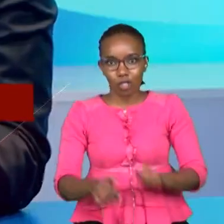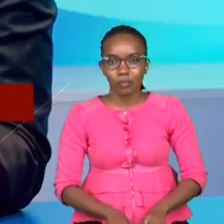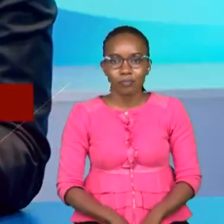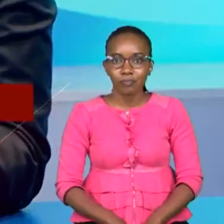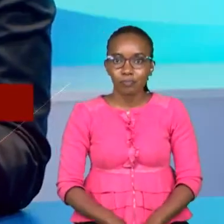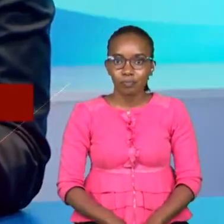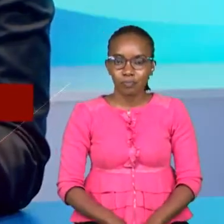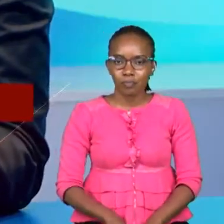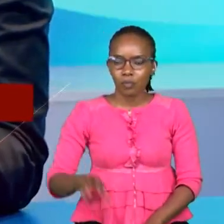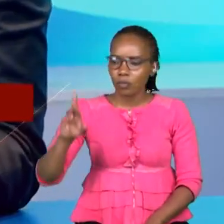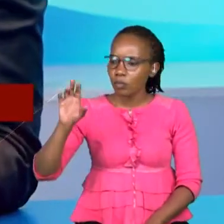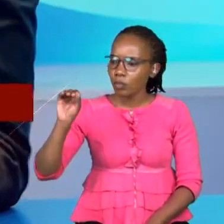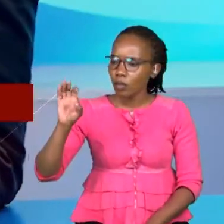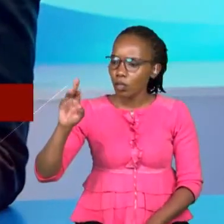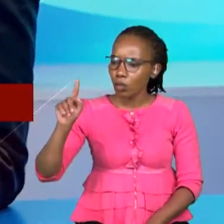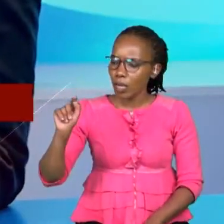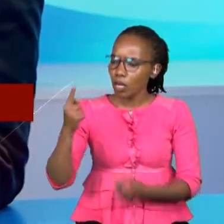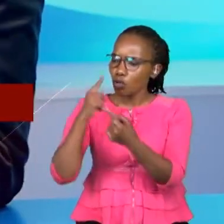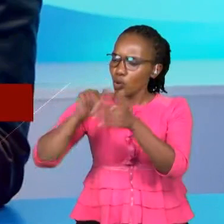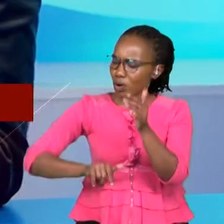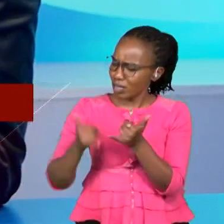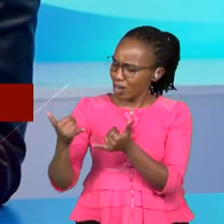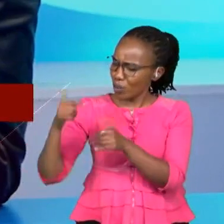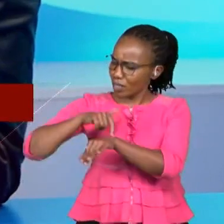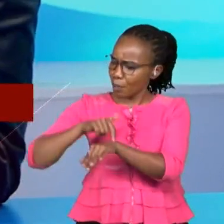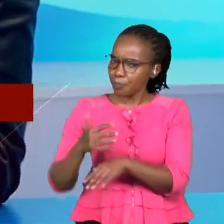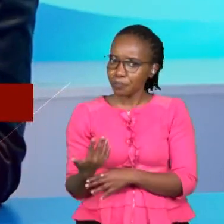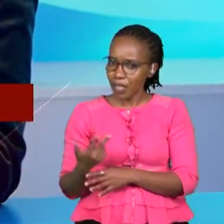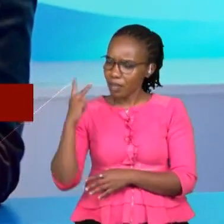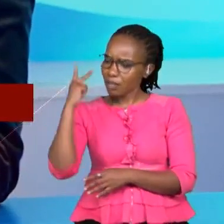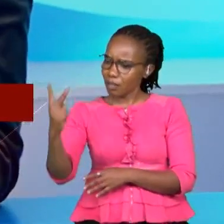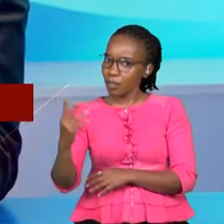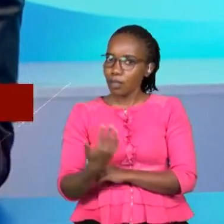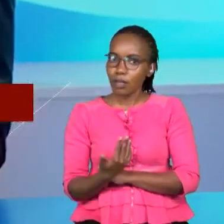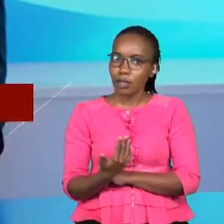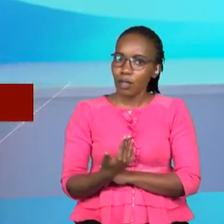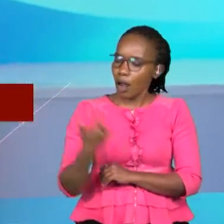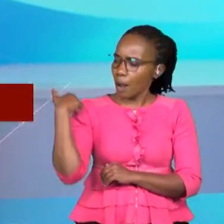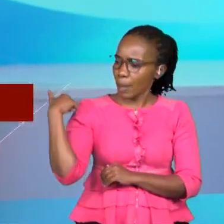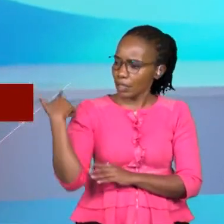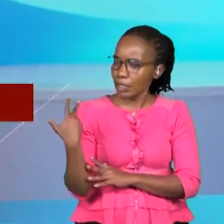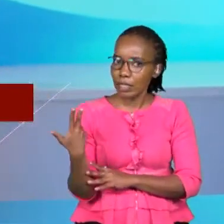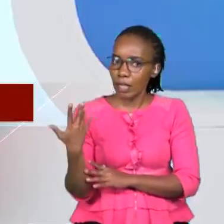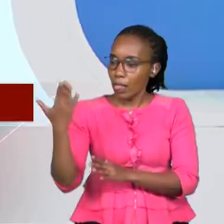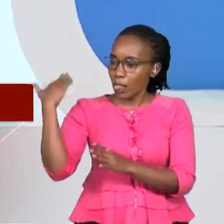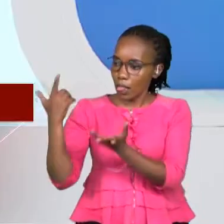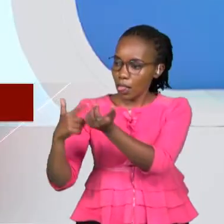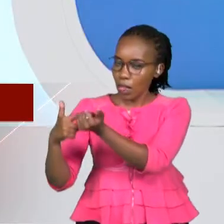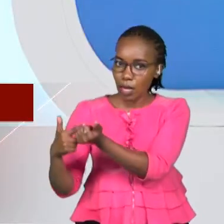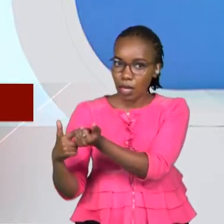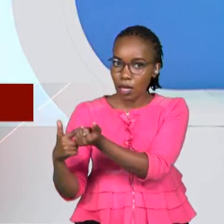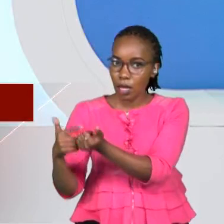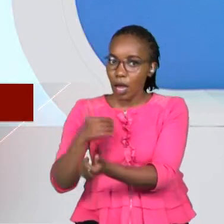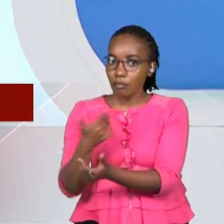Robert, you've said that this is the time. Yes. And we have seen with the numbers from the last census that we heard, that we